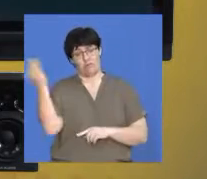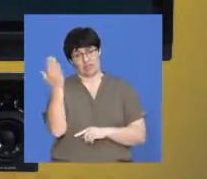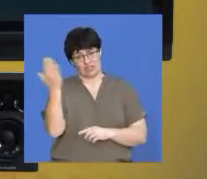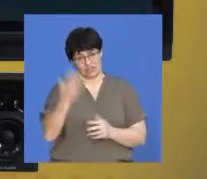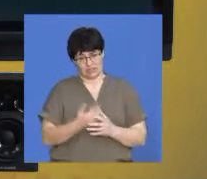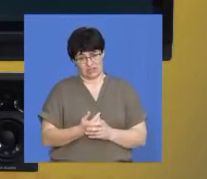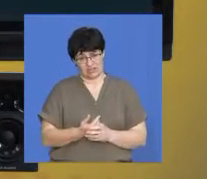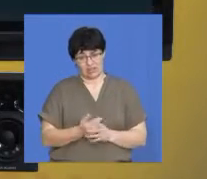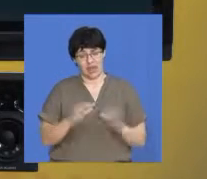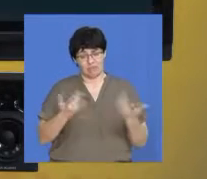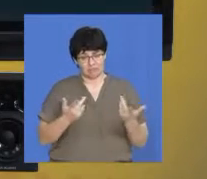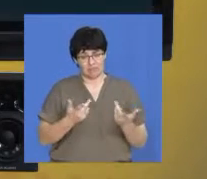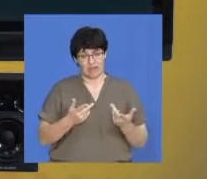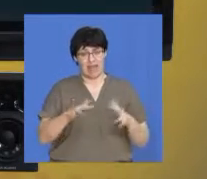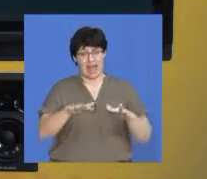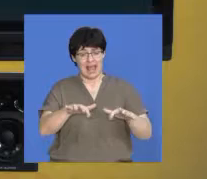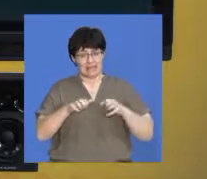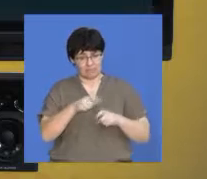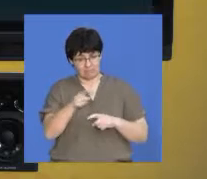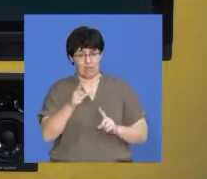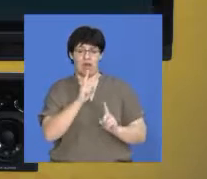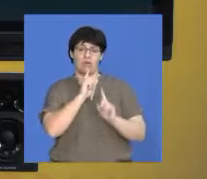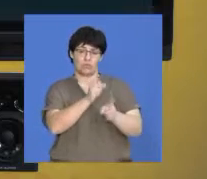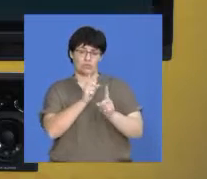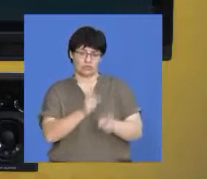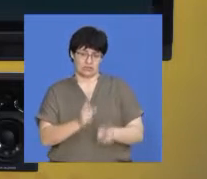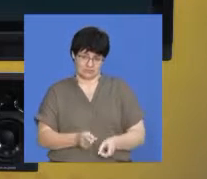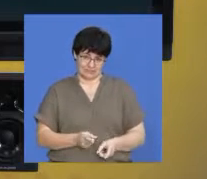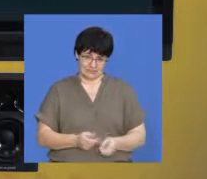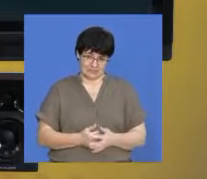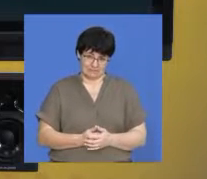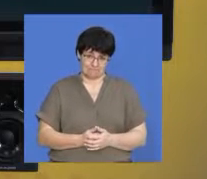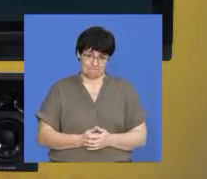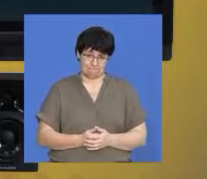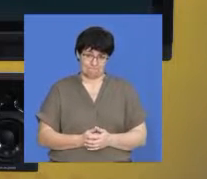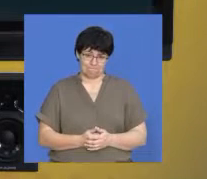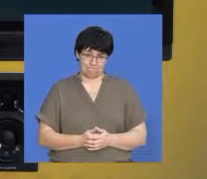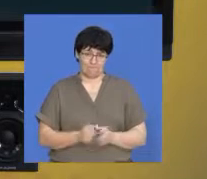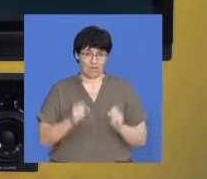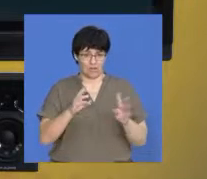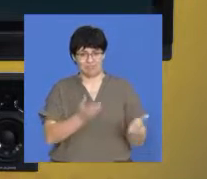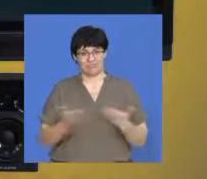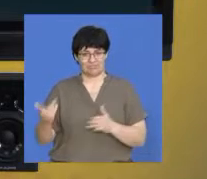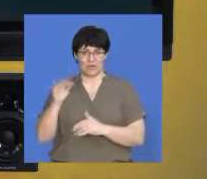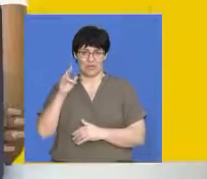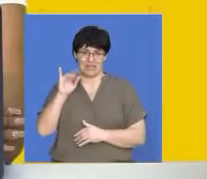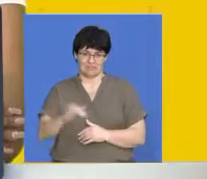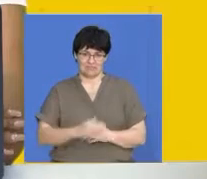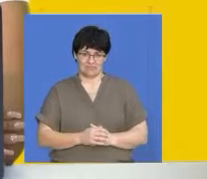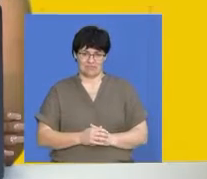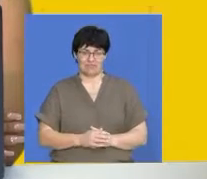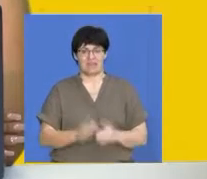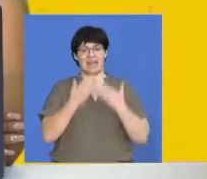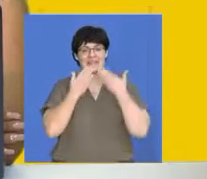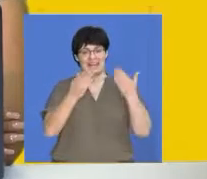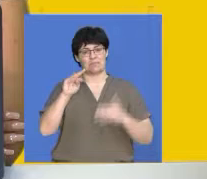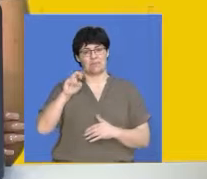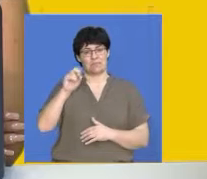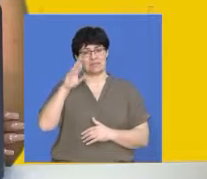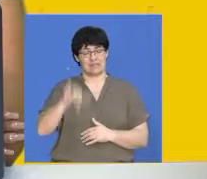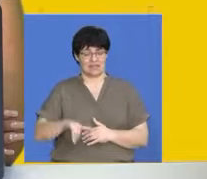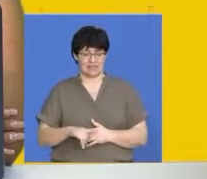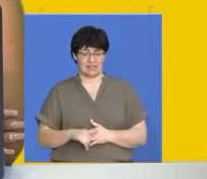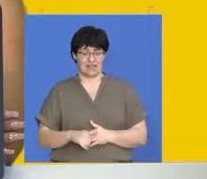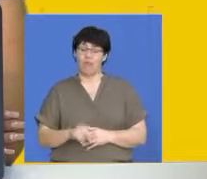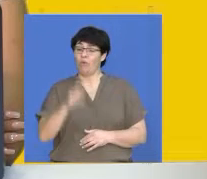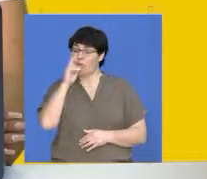presentation on how to answer questions in an exam situation. Okay, guys, over to you, Luni. Thank you, Mamsi. Matrix,